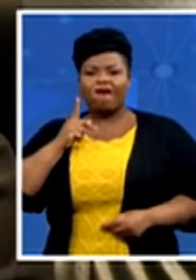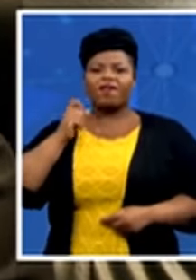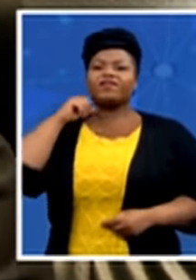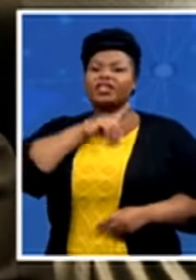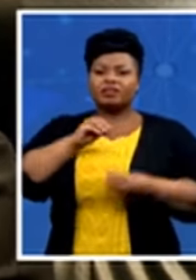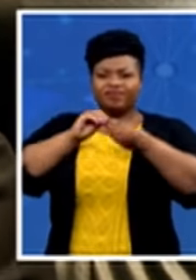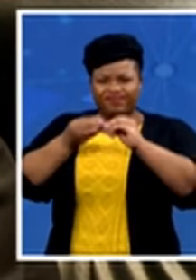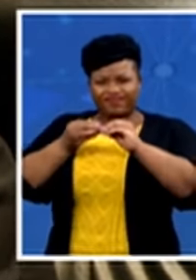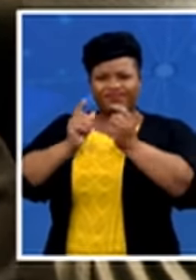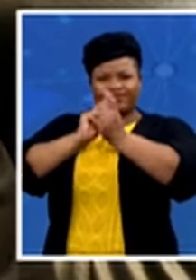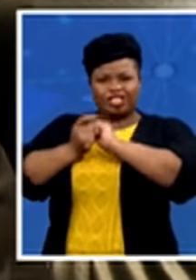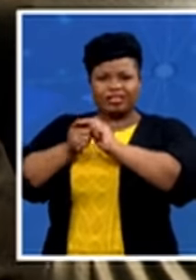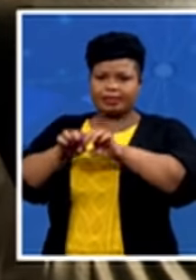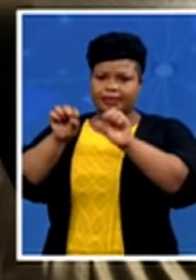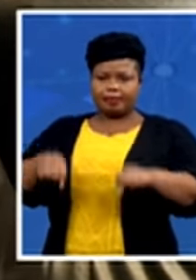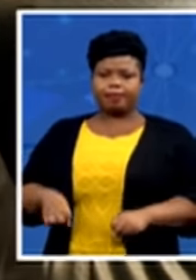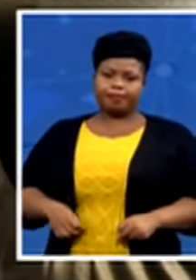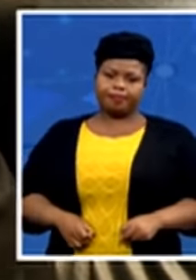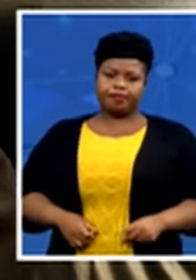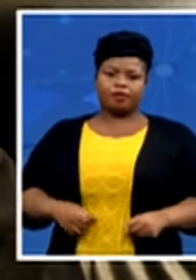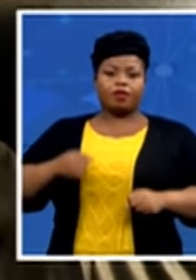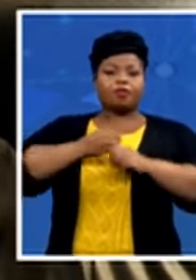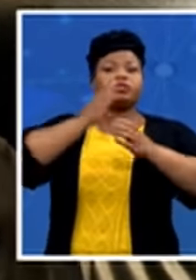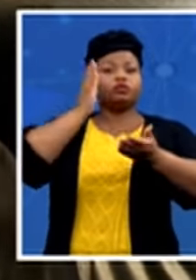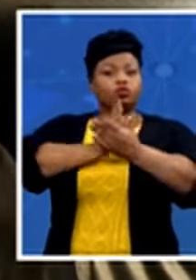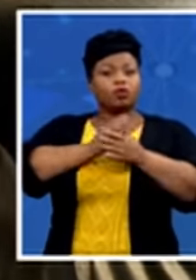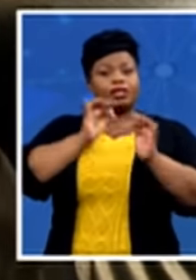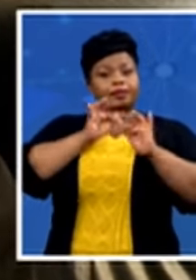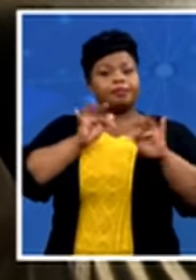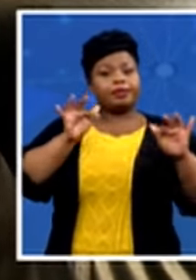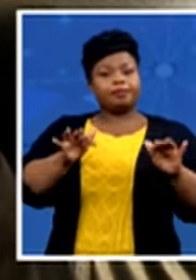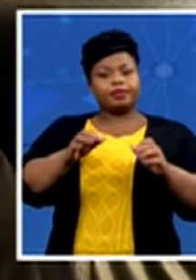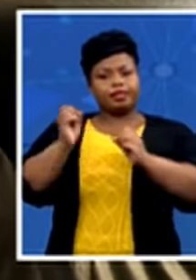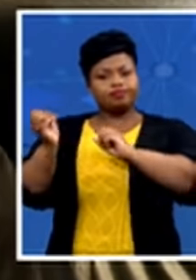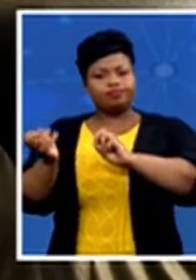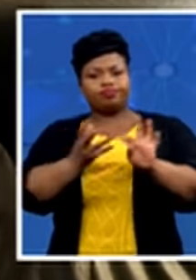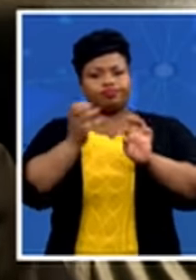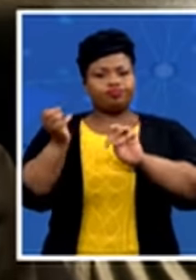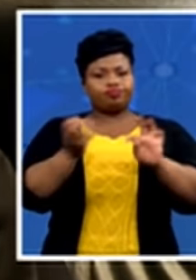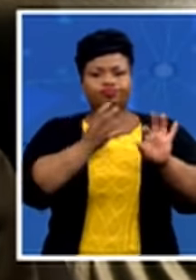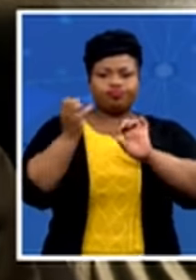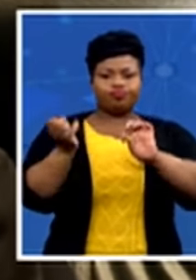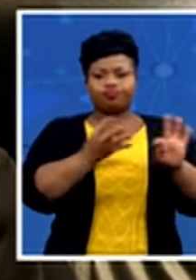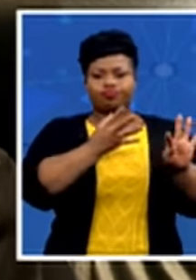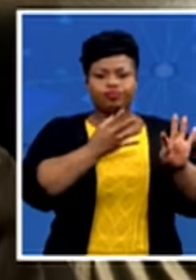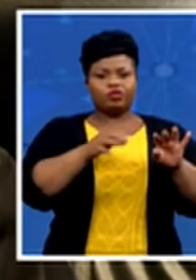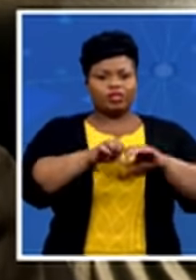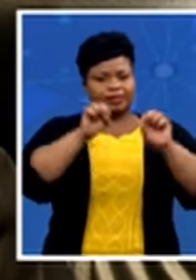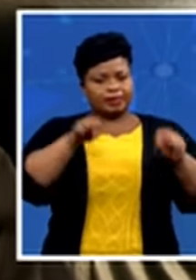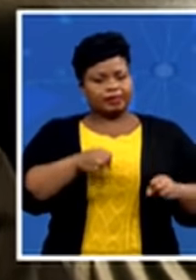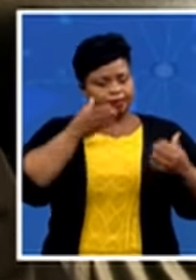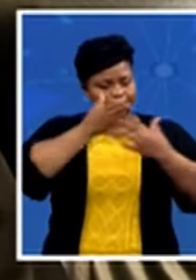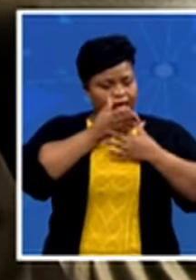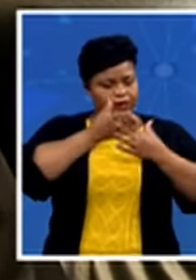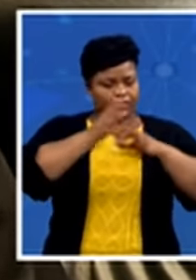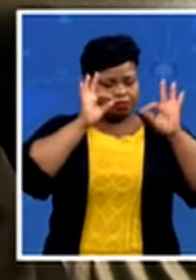that people get free flow of access to the system without being prohibited by corrupt